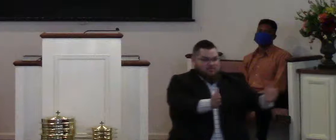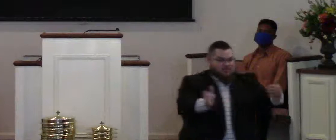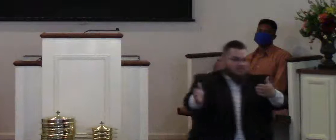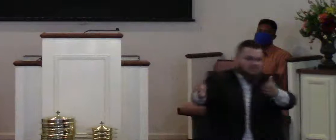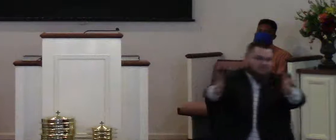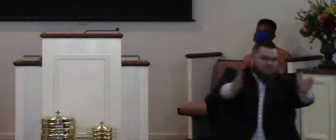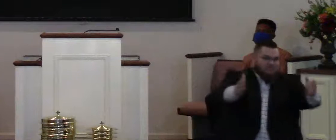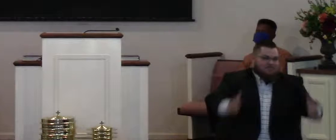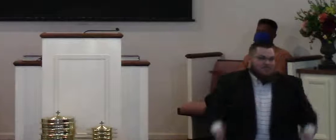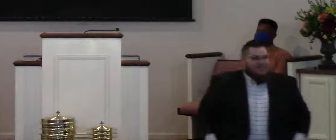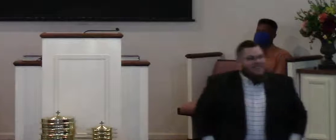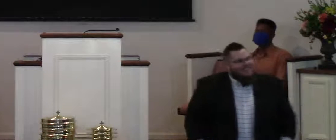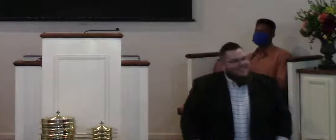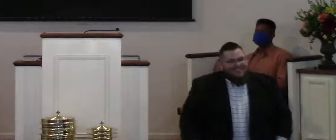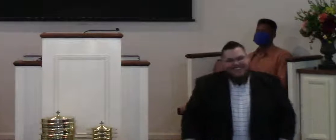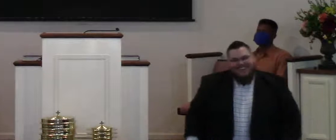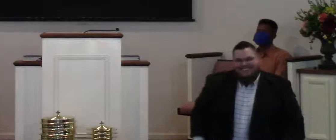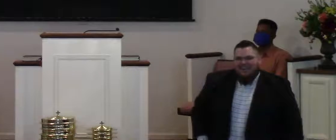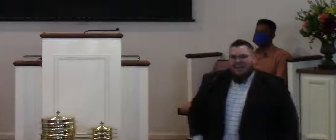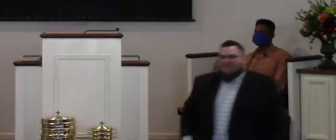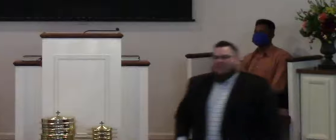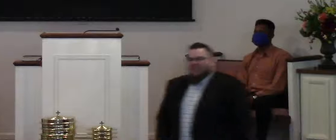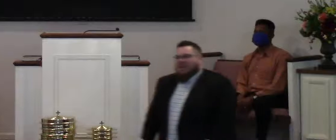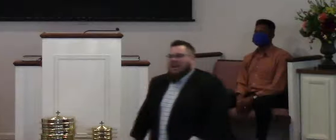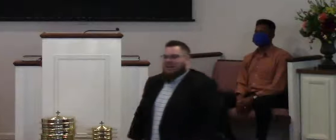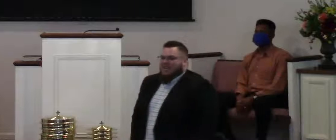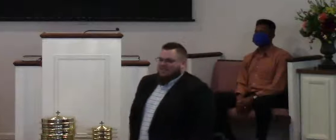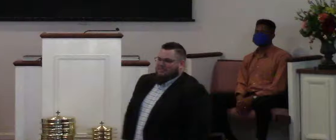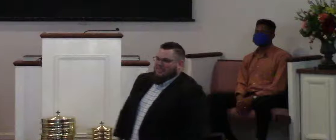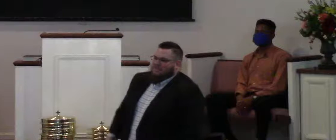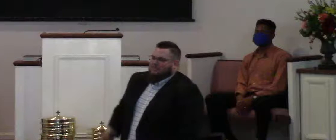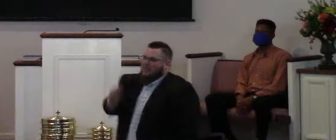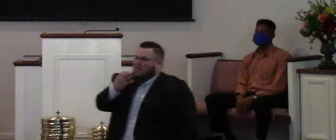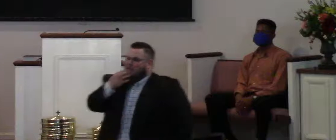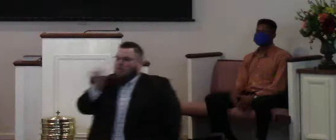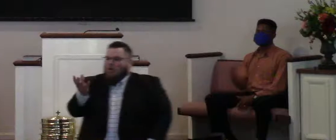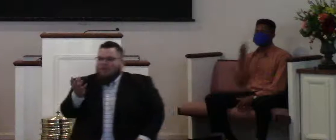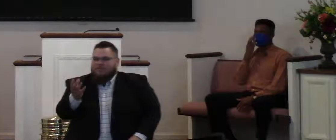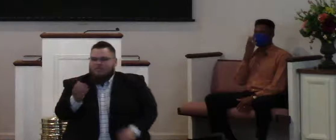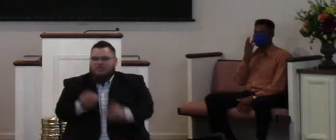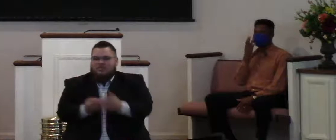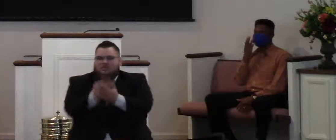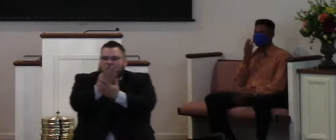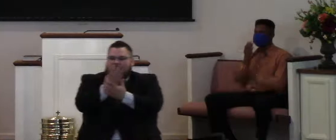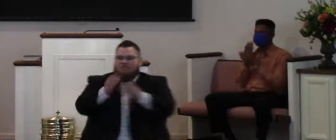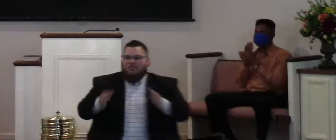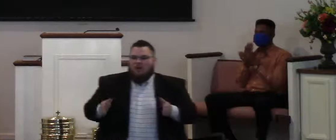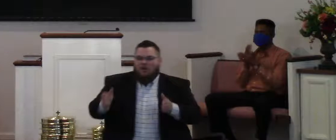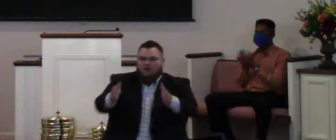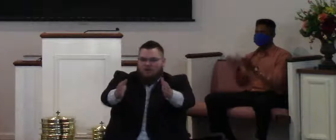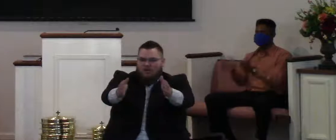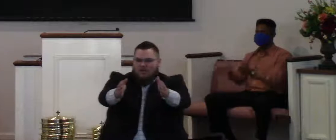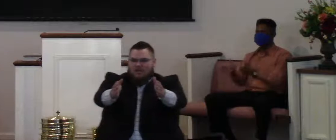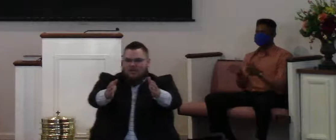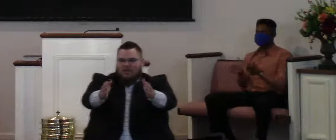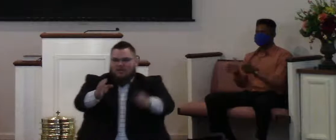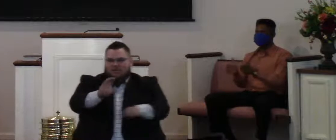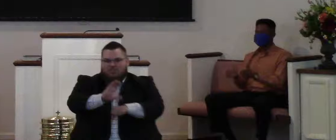road. Isn't that nice? All right, so let's try it all together. You ready? Warm Springs